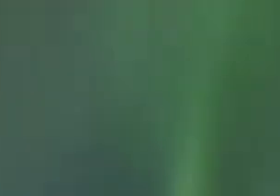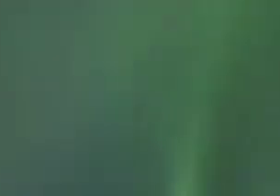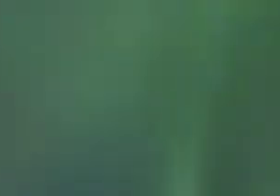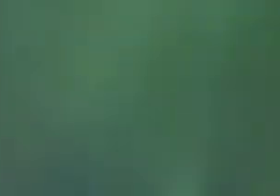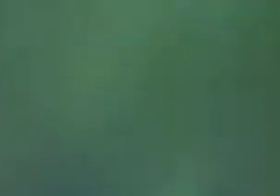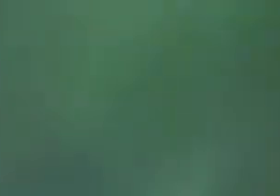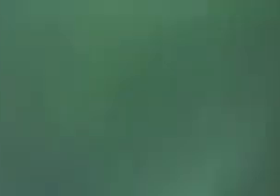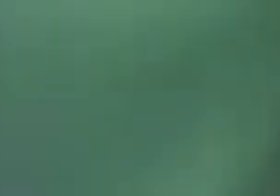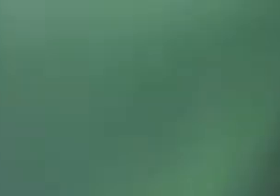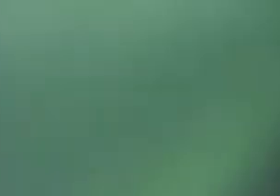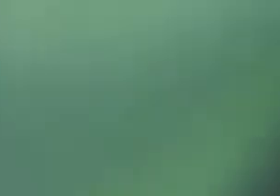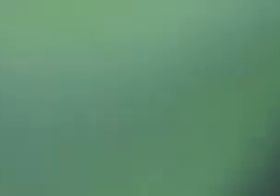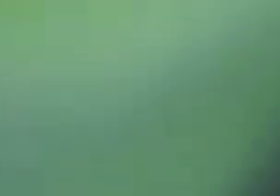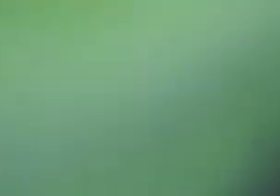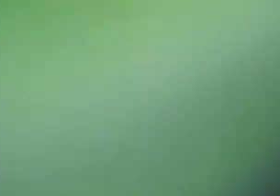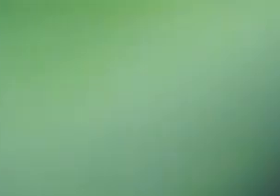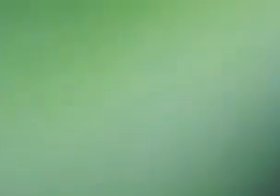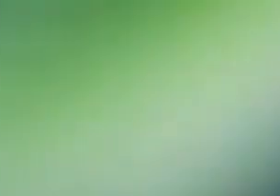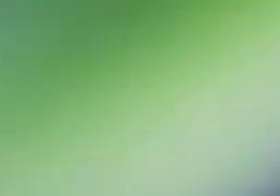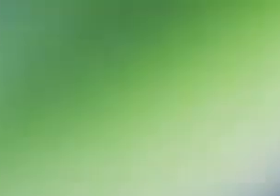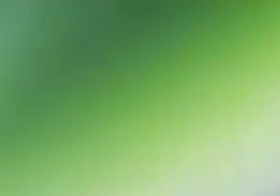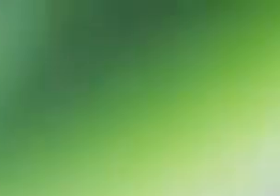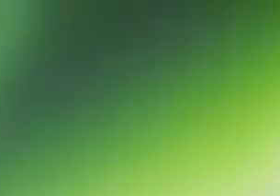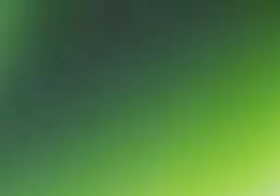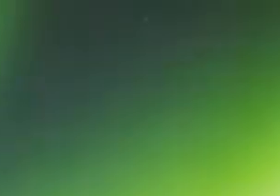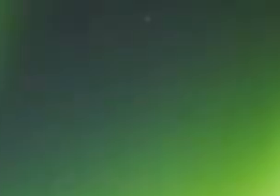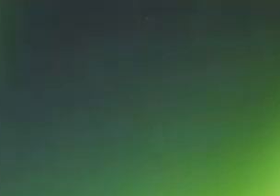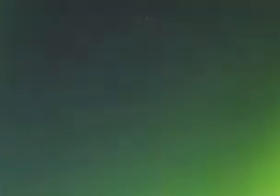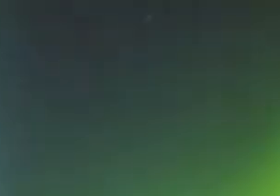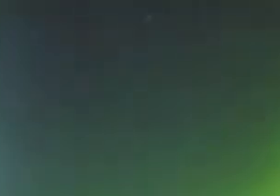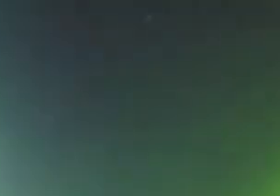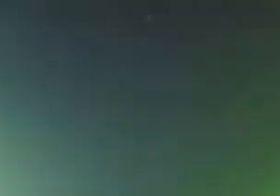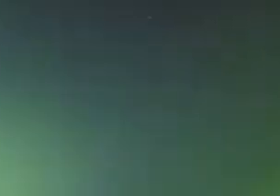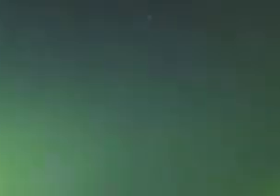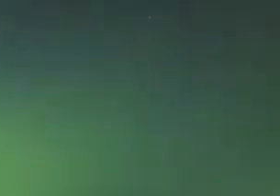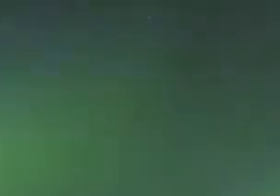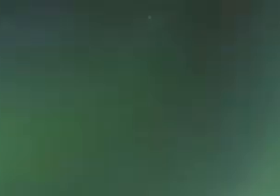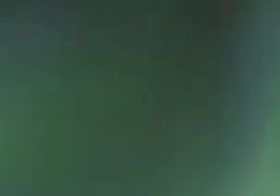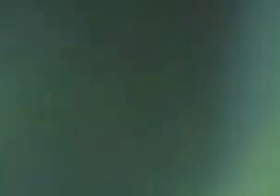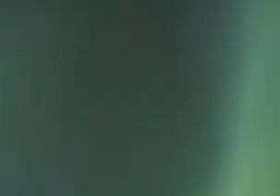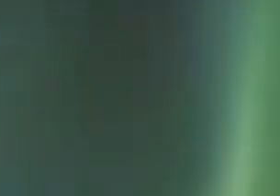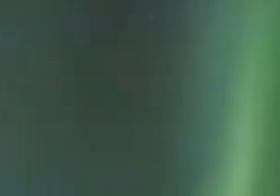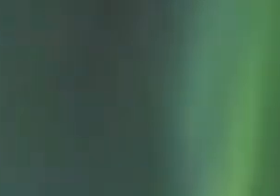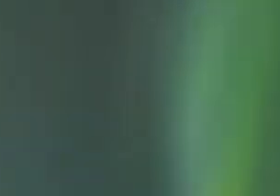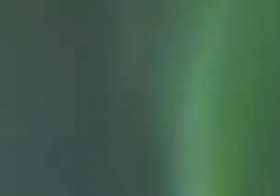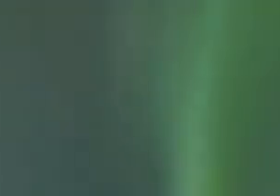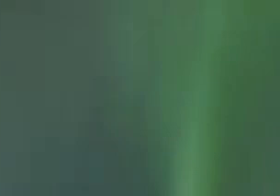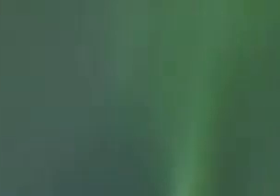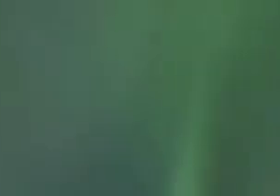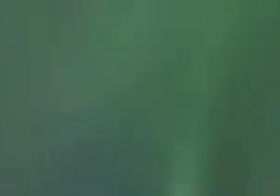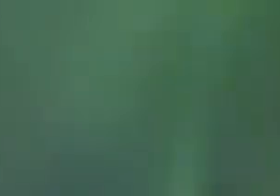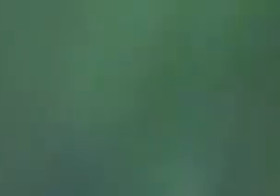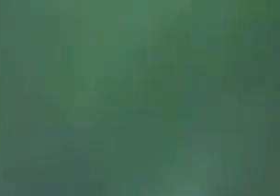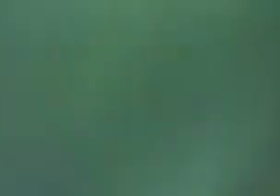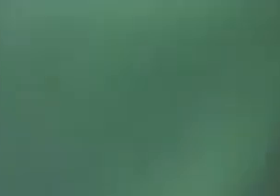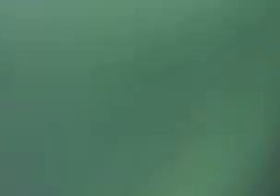email, because in some cases we have your email contacts, and we could provide a full response, and it's something that it helps the both of us as